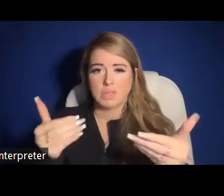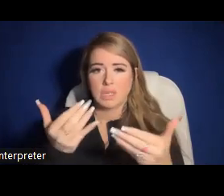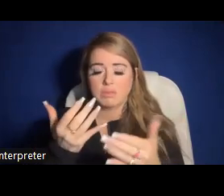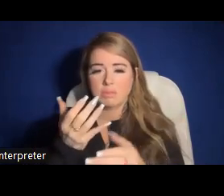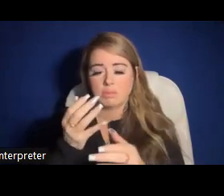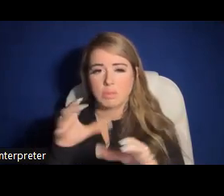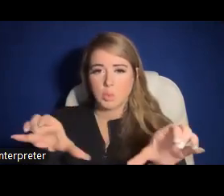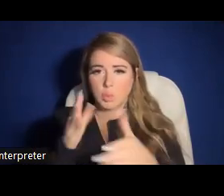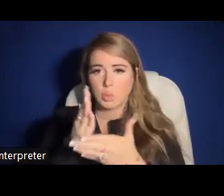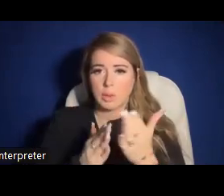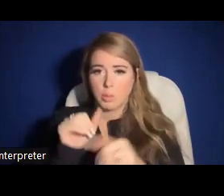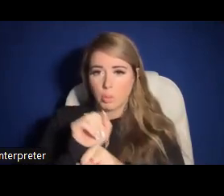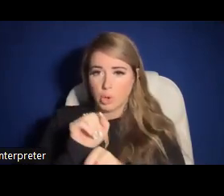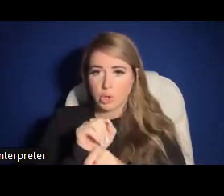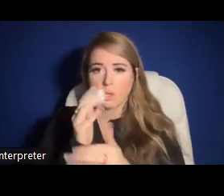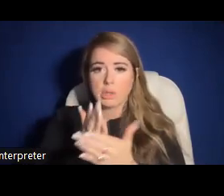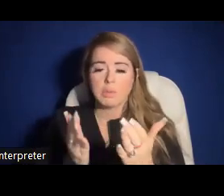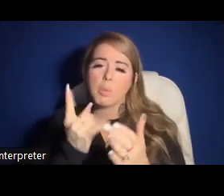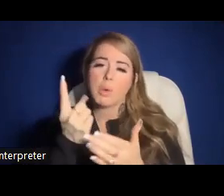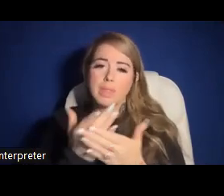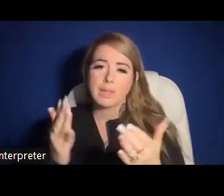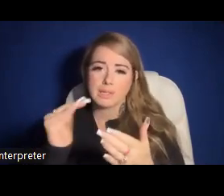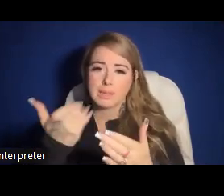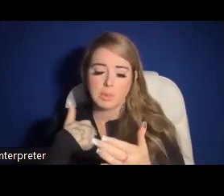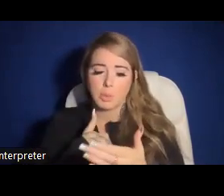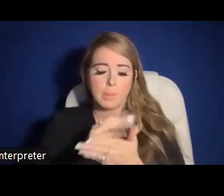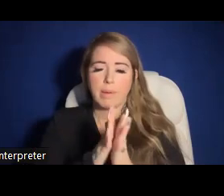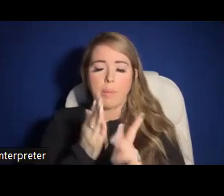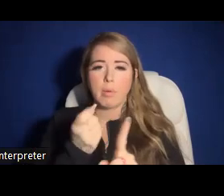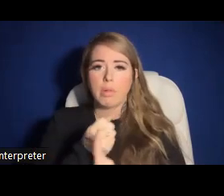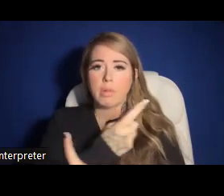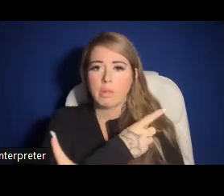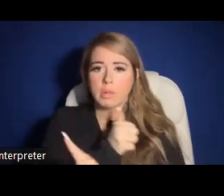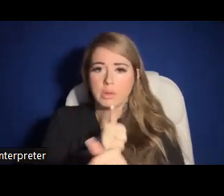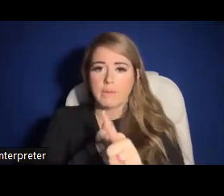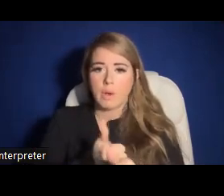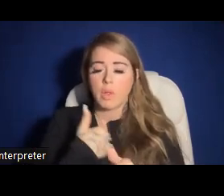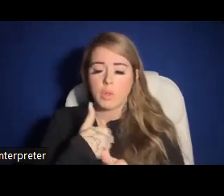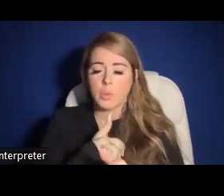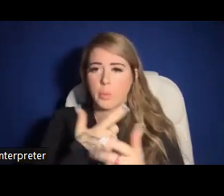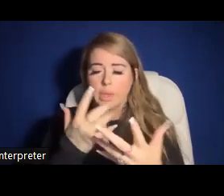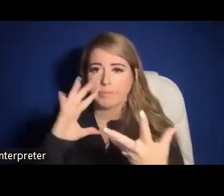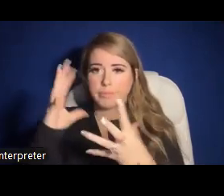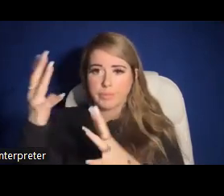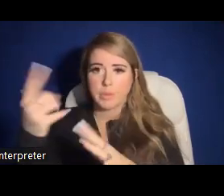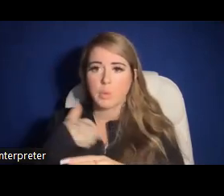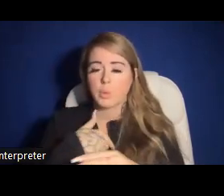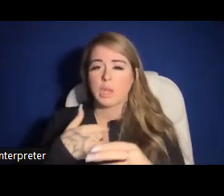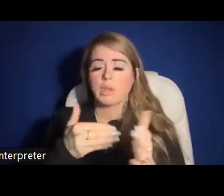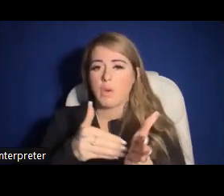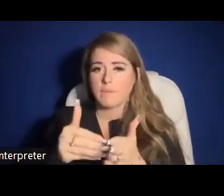done. One of the things, it seems like we get off track really easy and we go off into the weeds, and then a lot of times